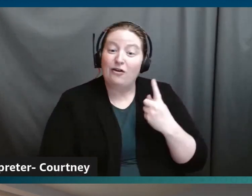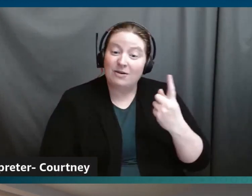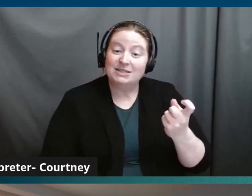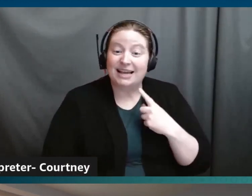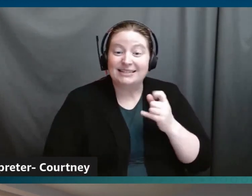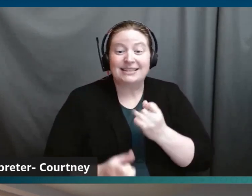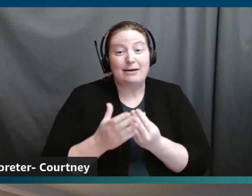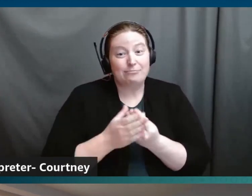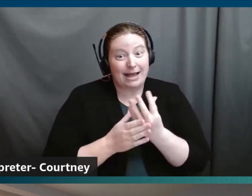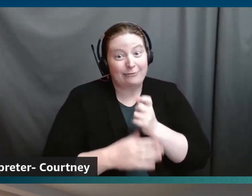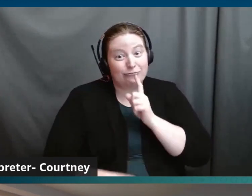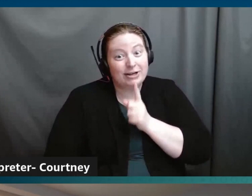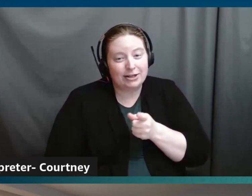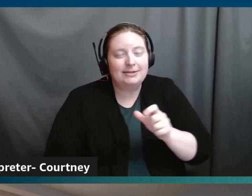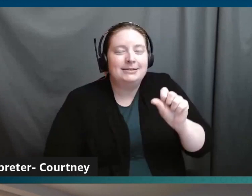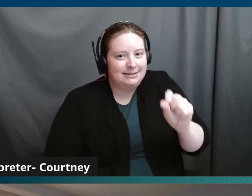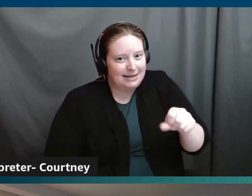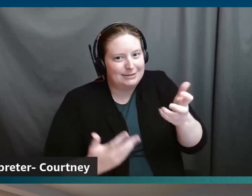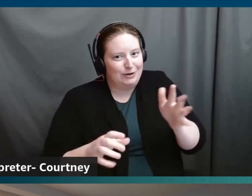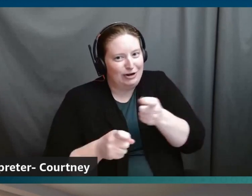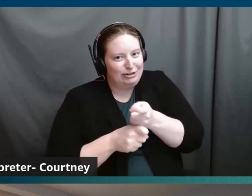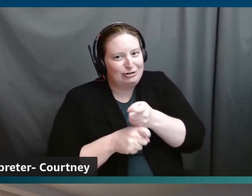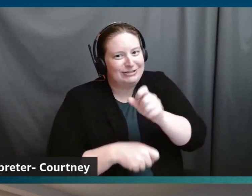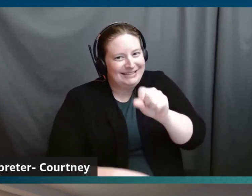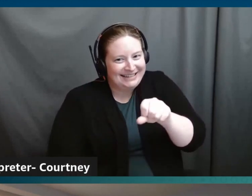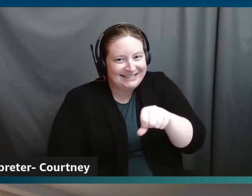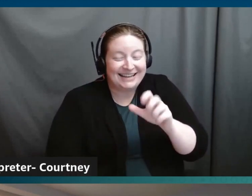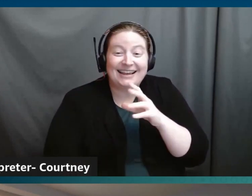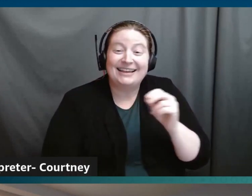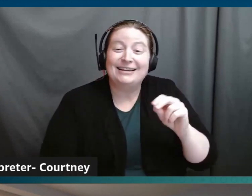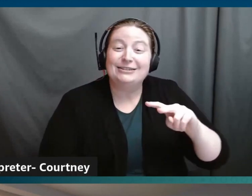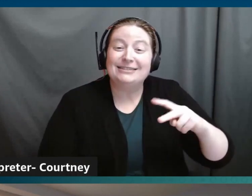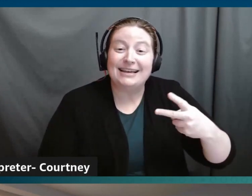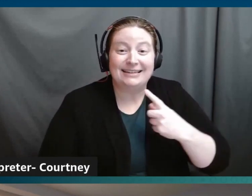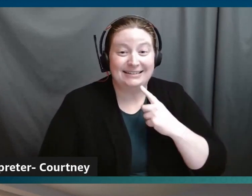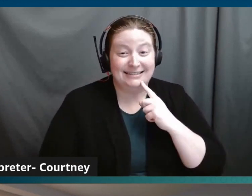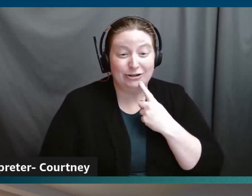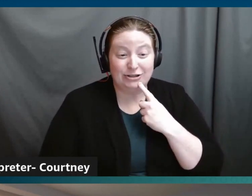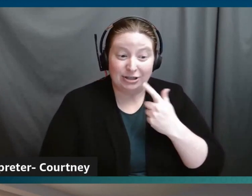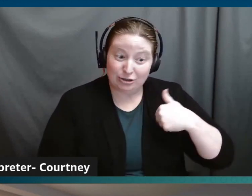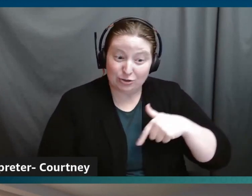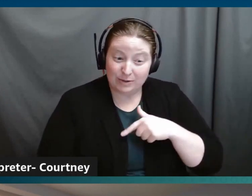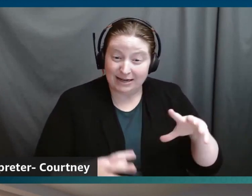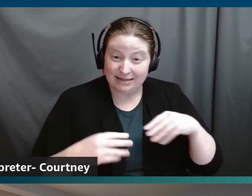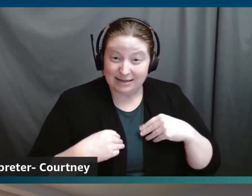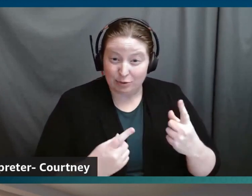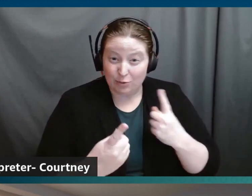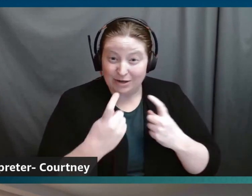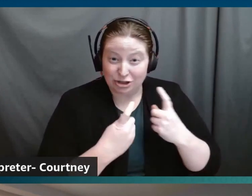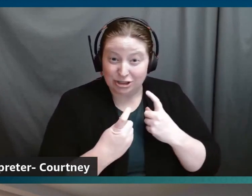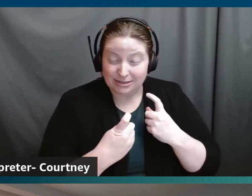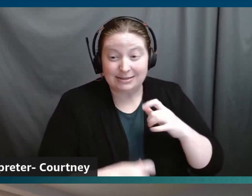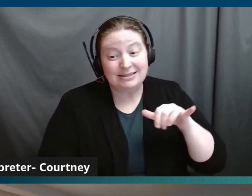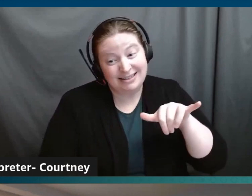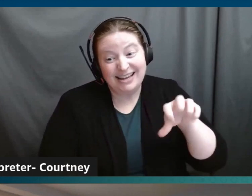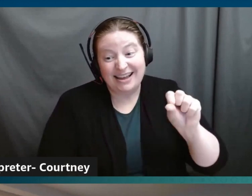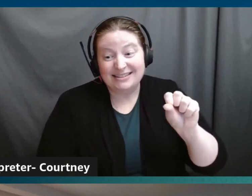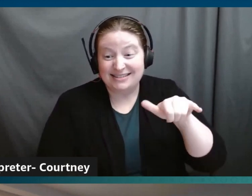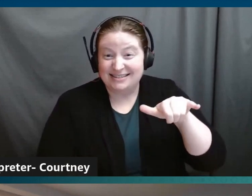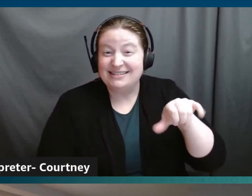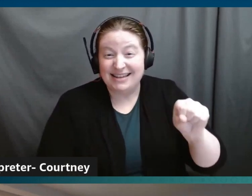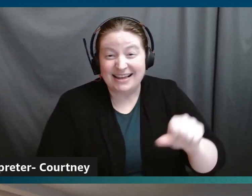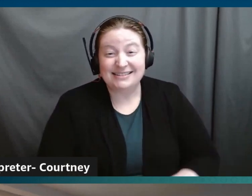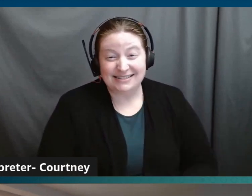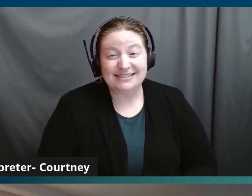We already joked. Yes, it is. Number two, on a serious note, do we take questions? The answer to that is yes, we do take questions.